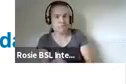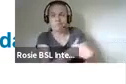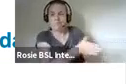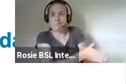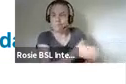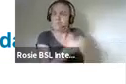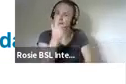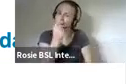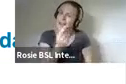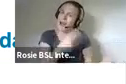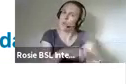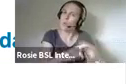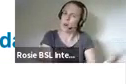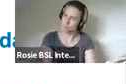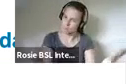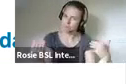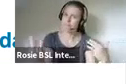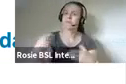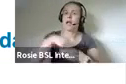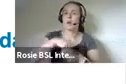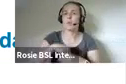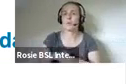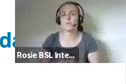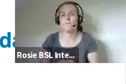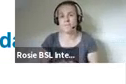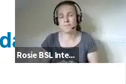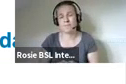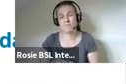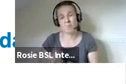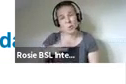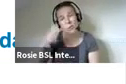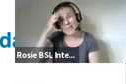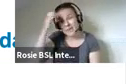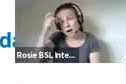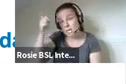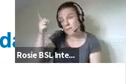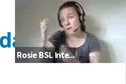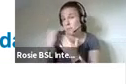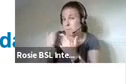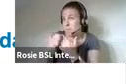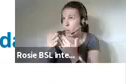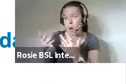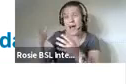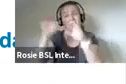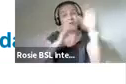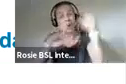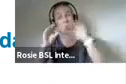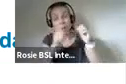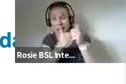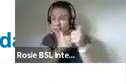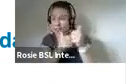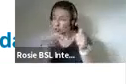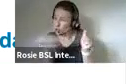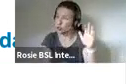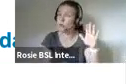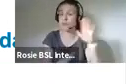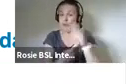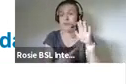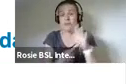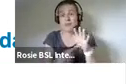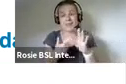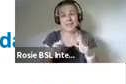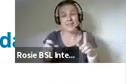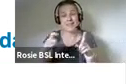more governments to prioritize and donor agencies to prioritize ECD and show leadership